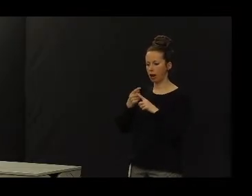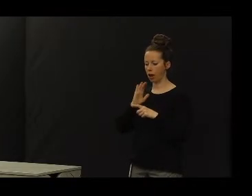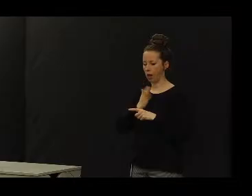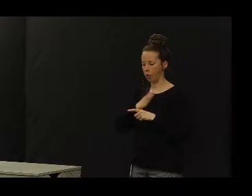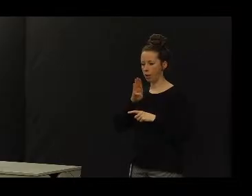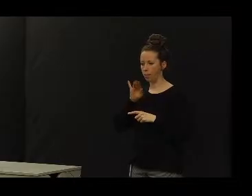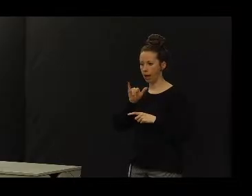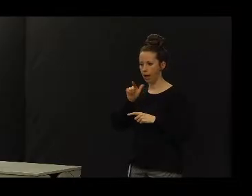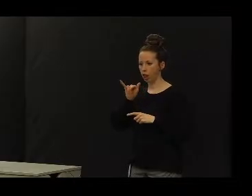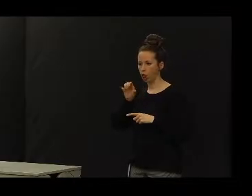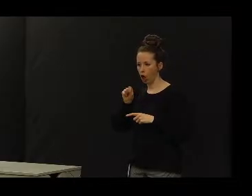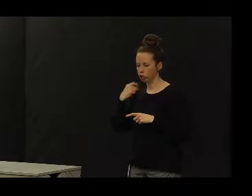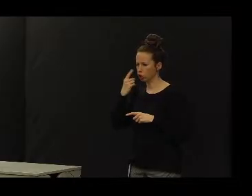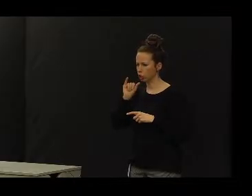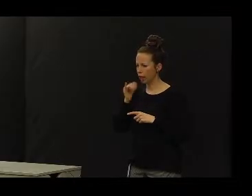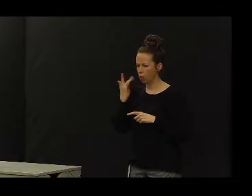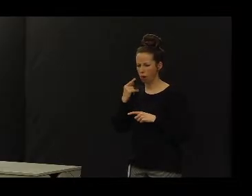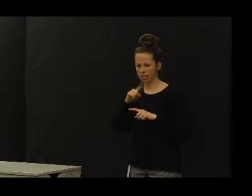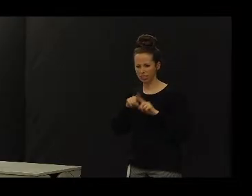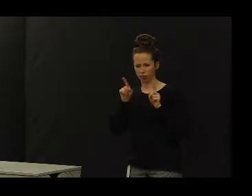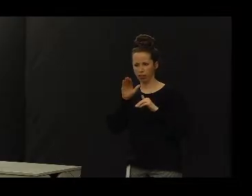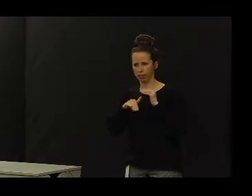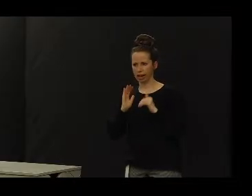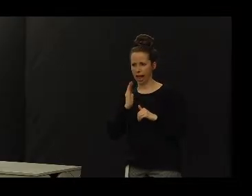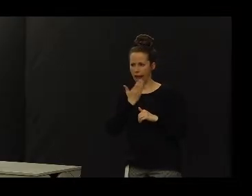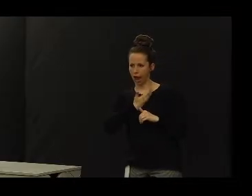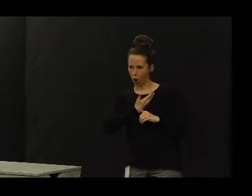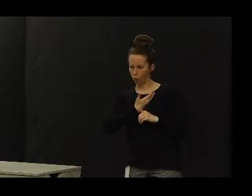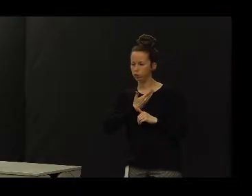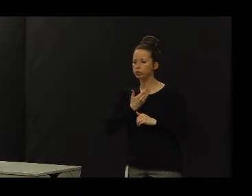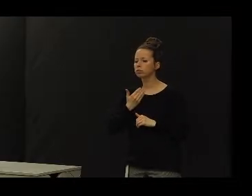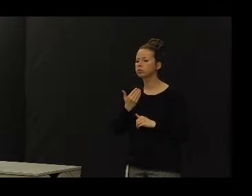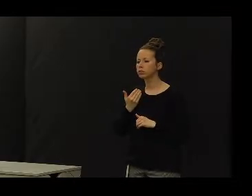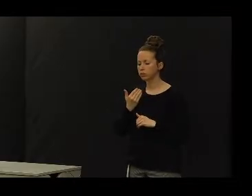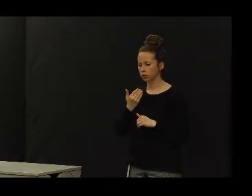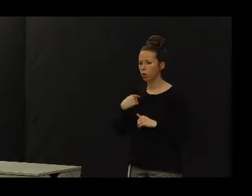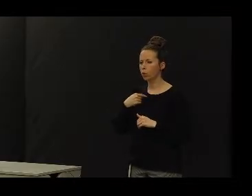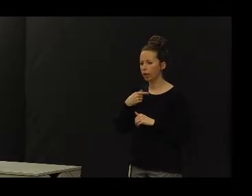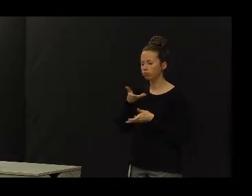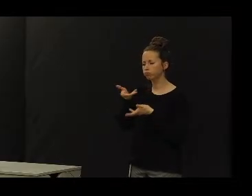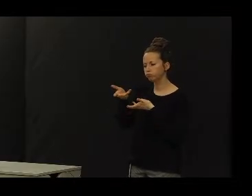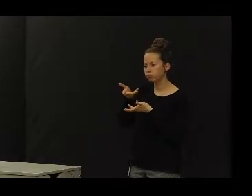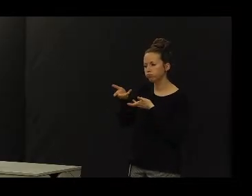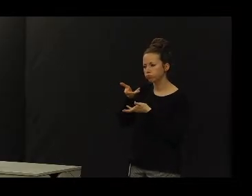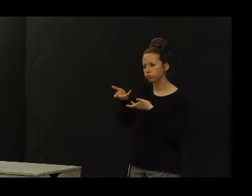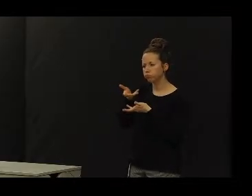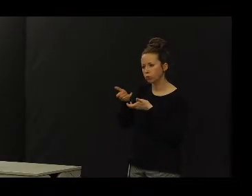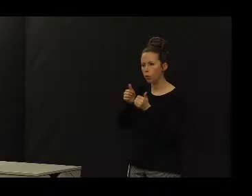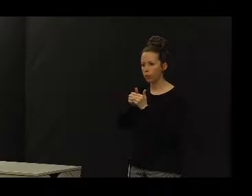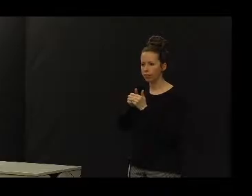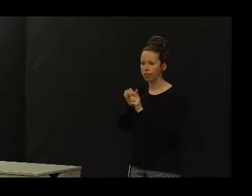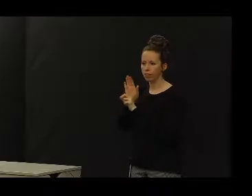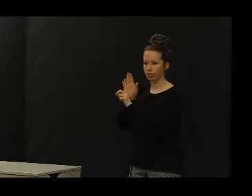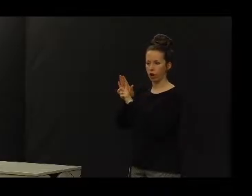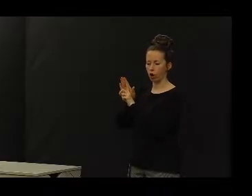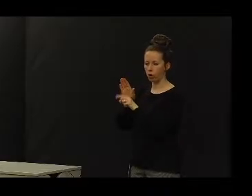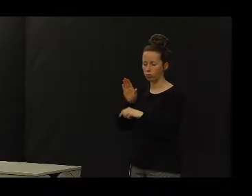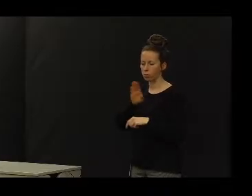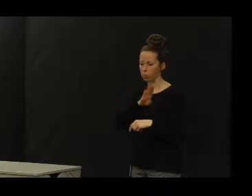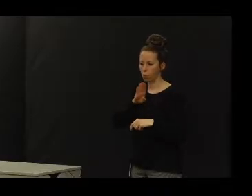and why they were drastically different in the way they're written. And so we were really exchanging a lot of notes. It was a very interesting